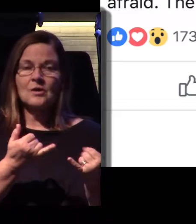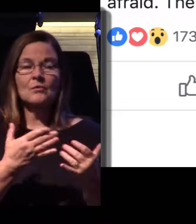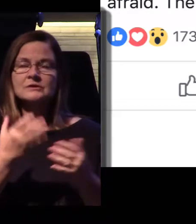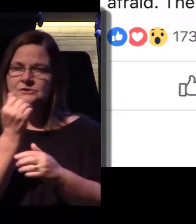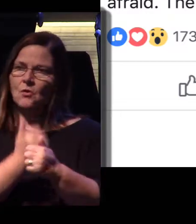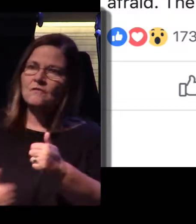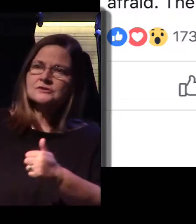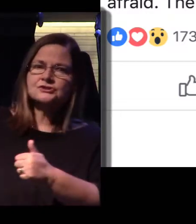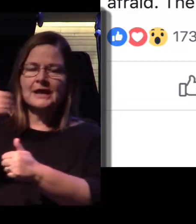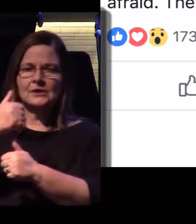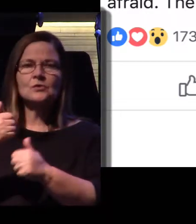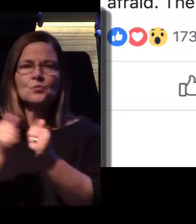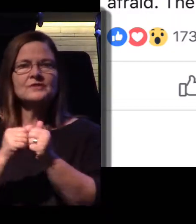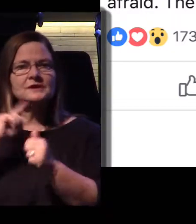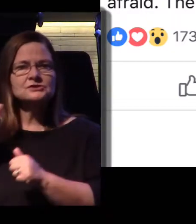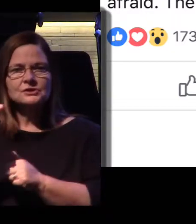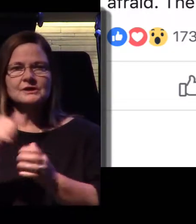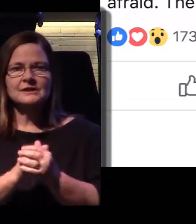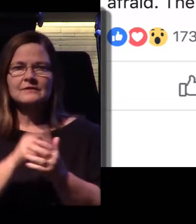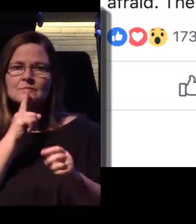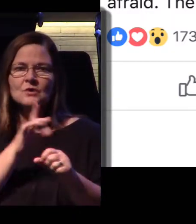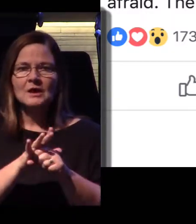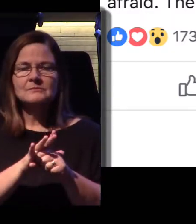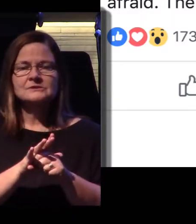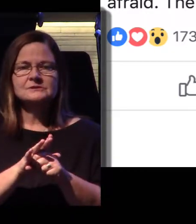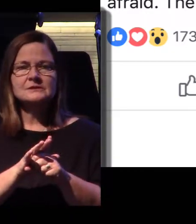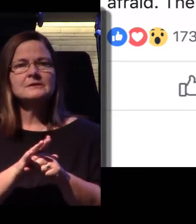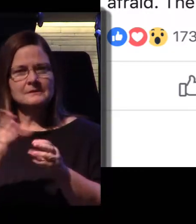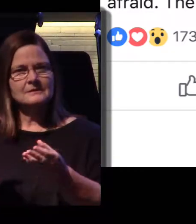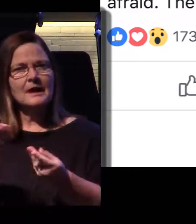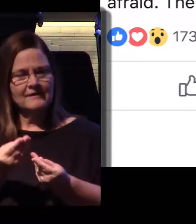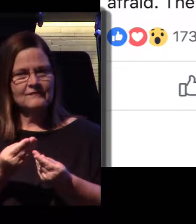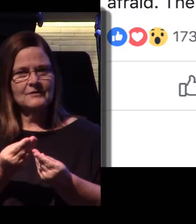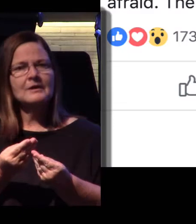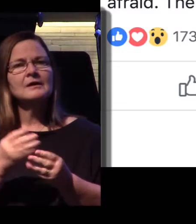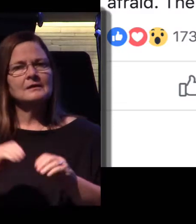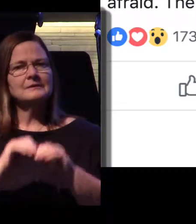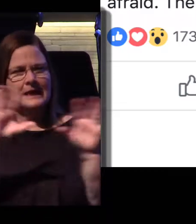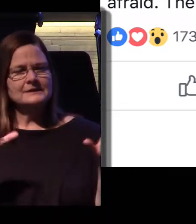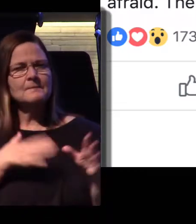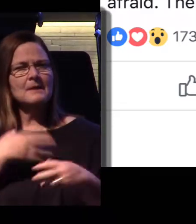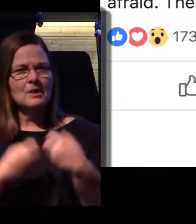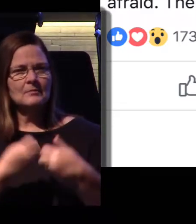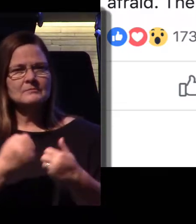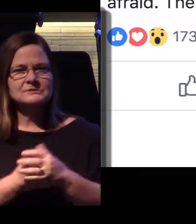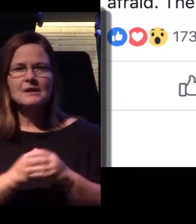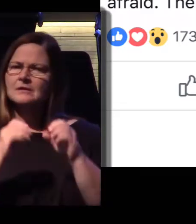read. And the now was overshadowed by eternity. The promise shone light upon